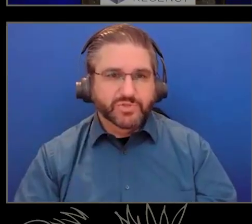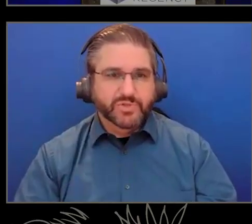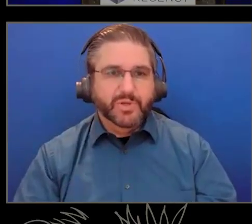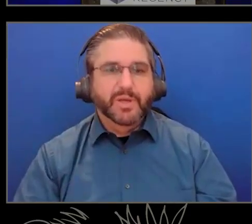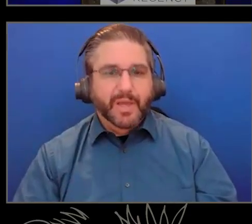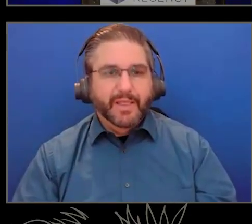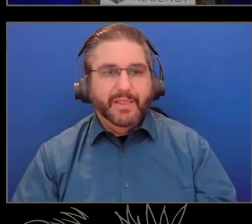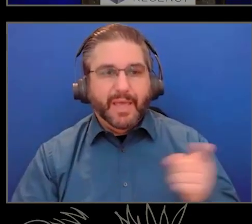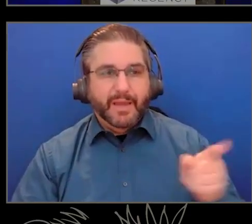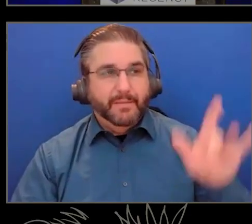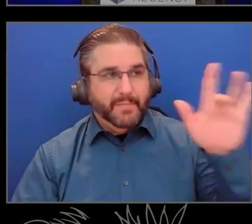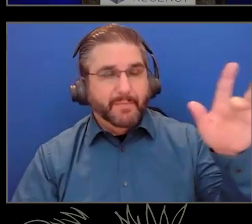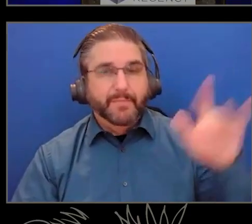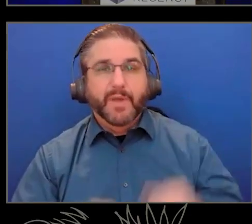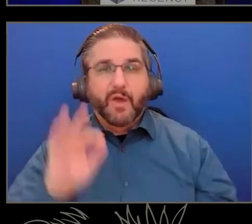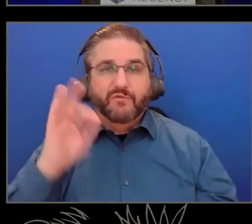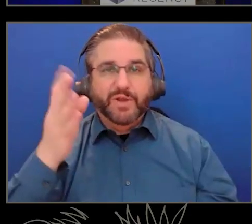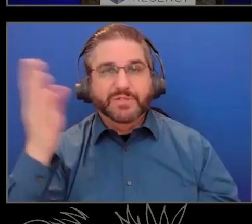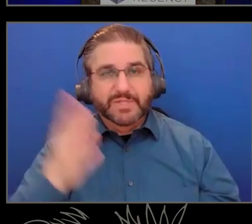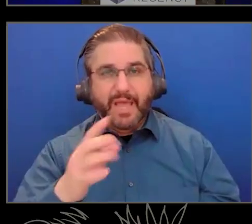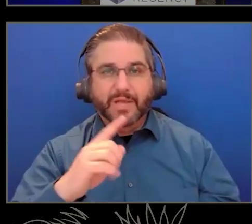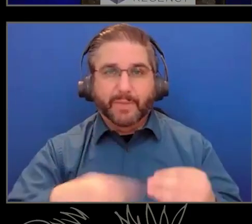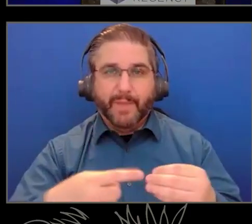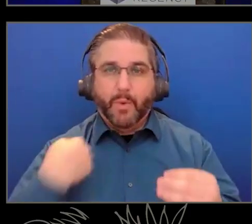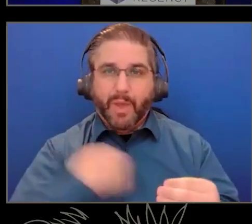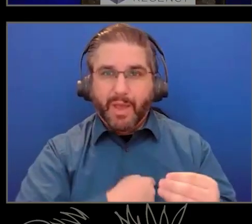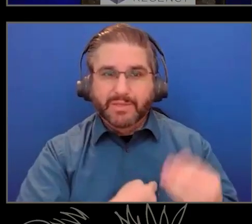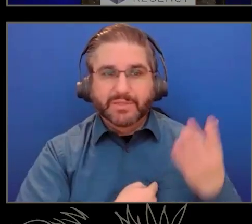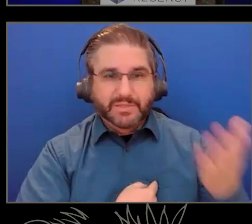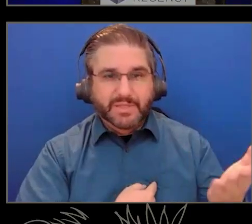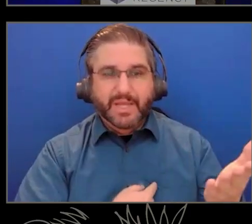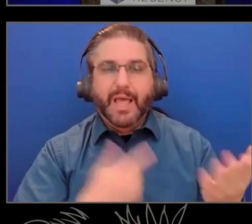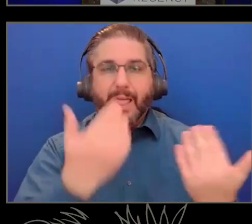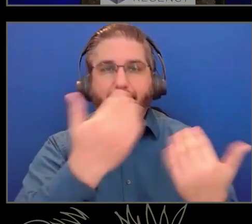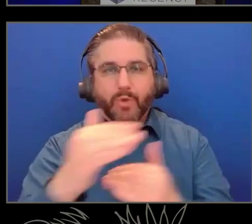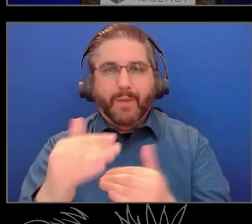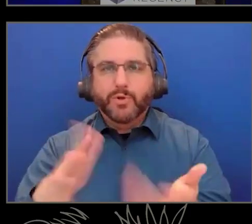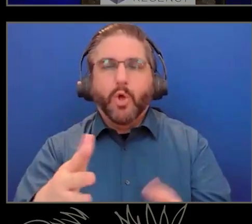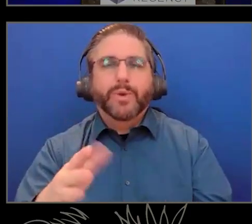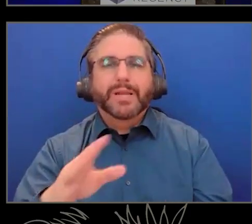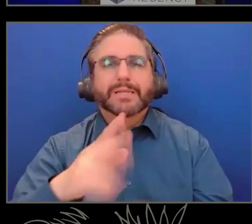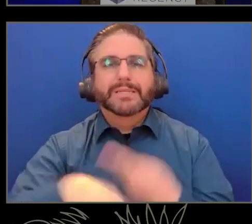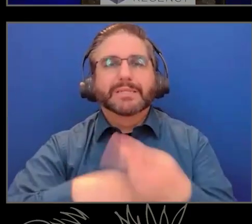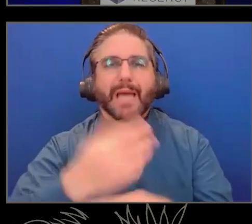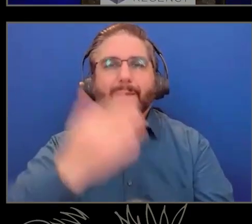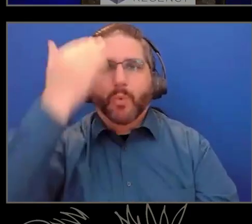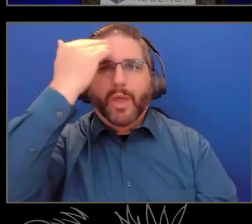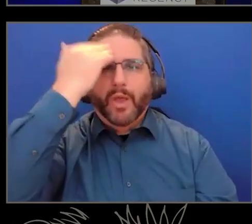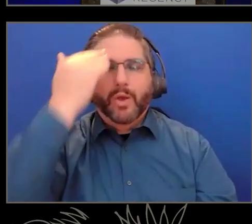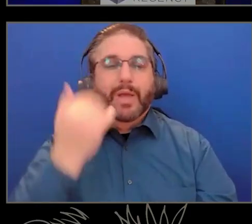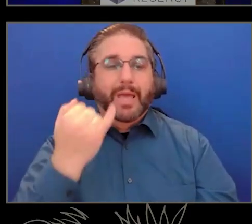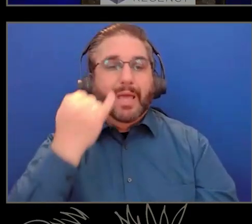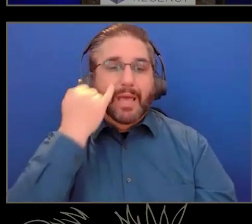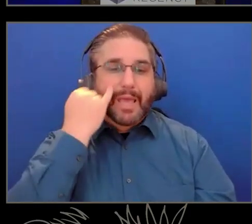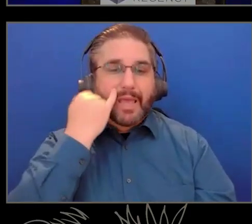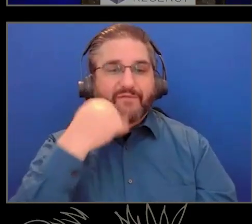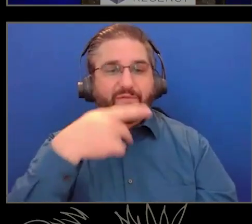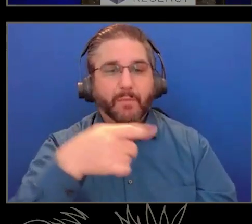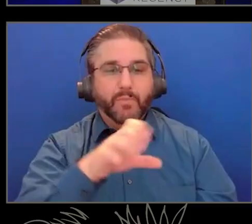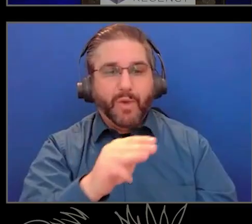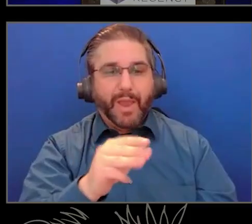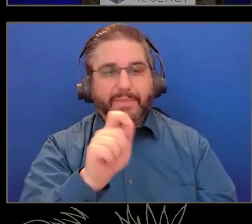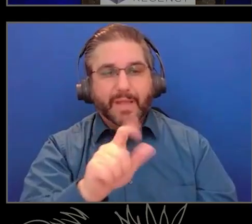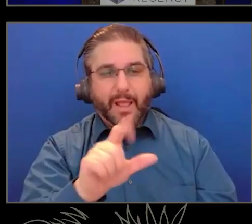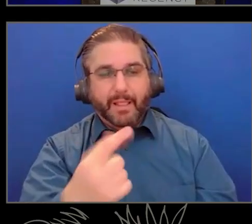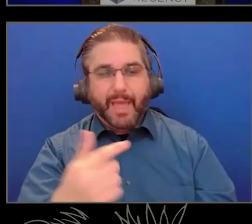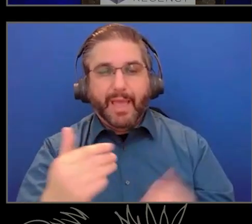us. And then in the about us page, the params are already also type aware. So we can say if params.lang equals French, then